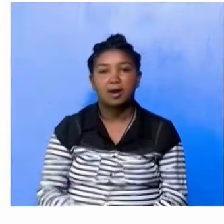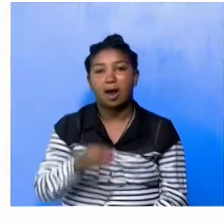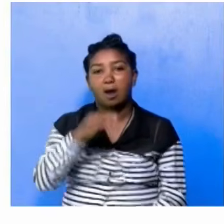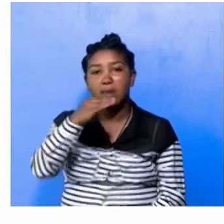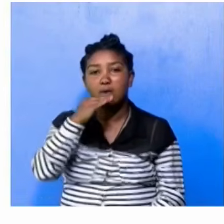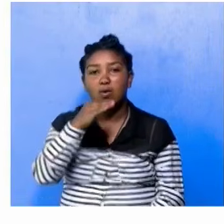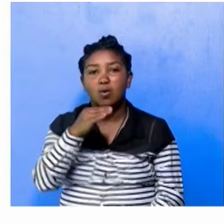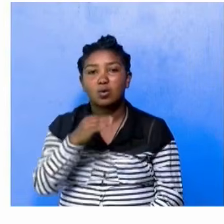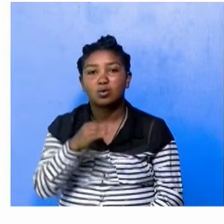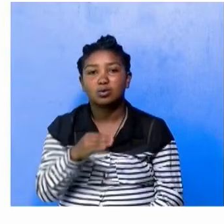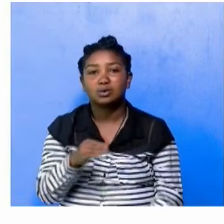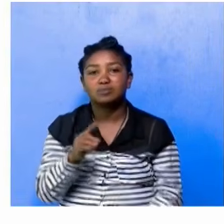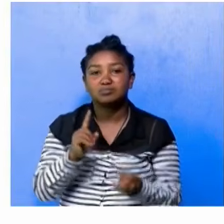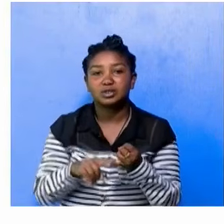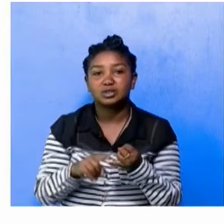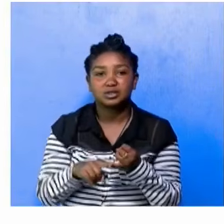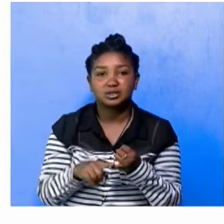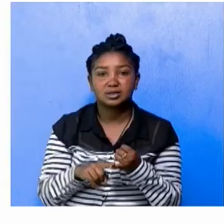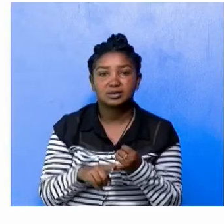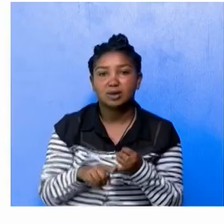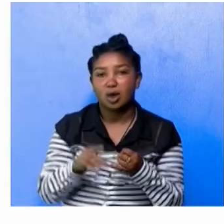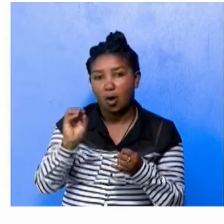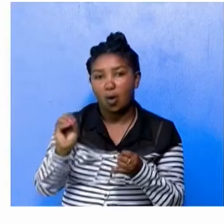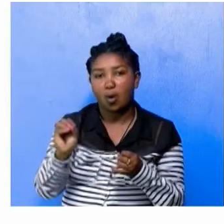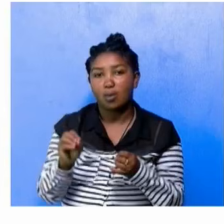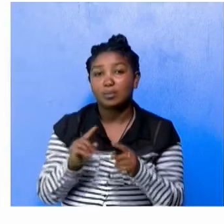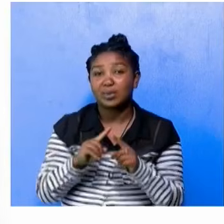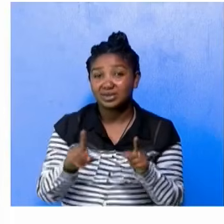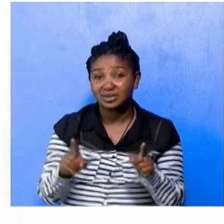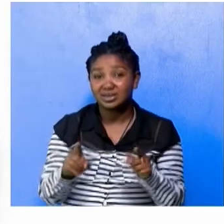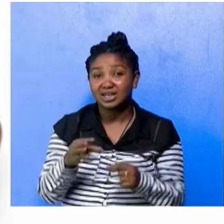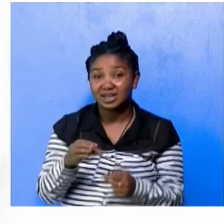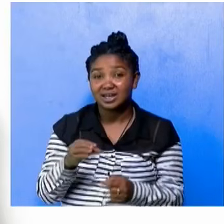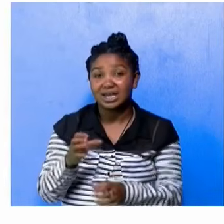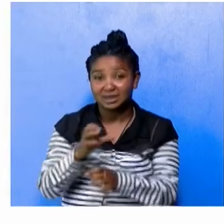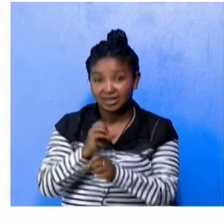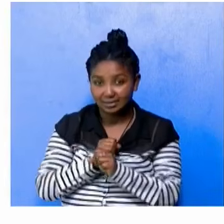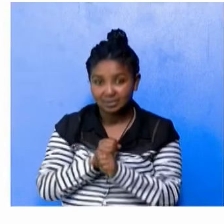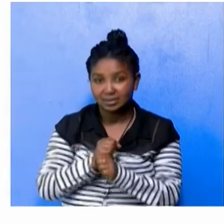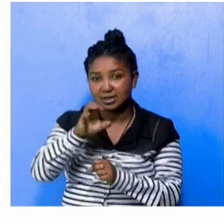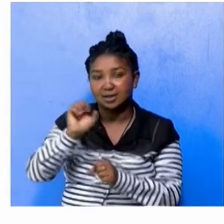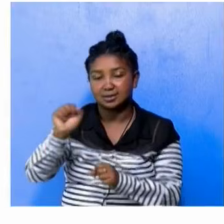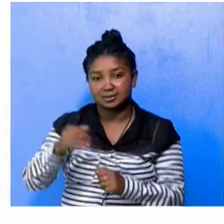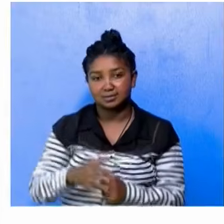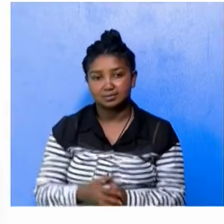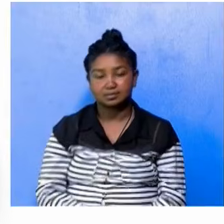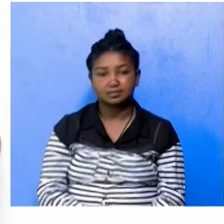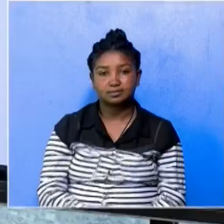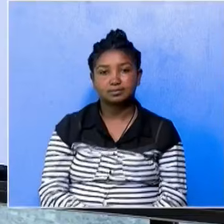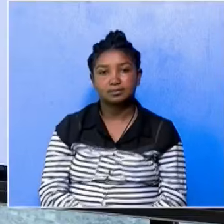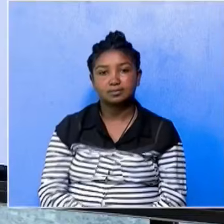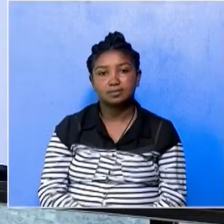Mango, it is ended in o, but it takes es.